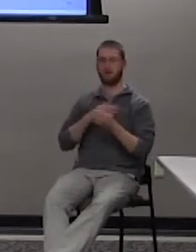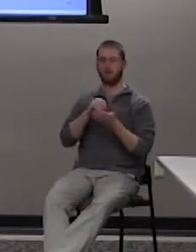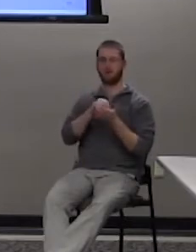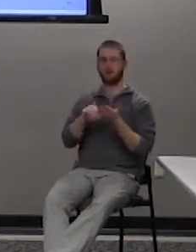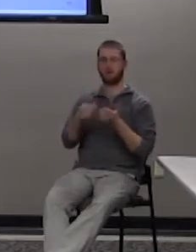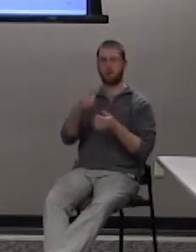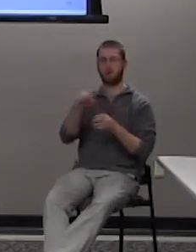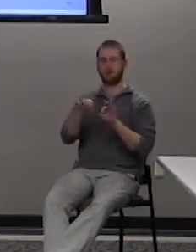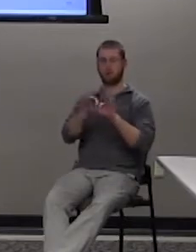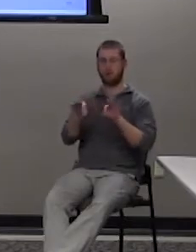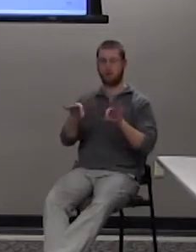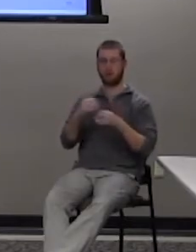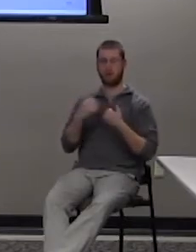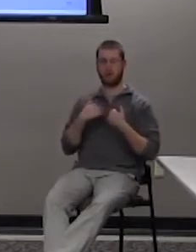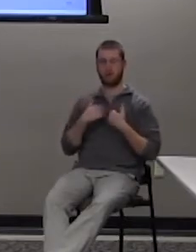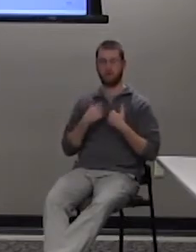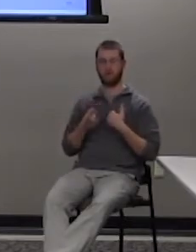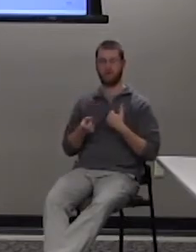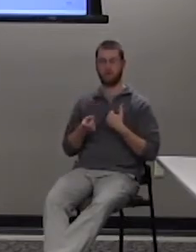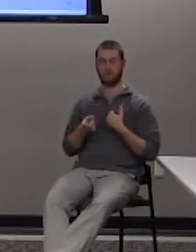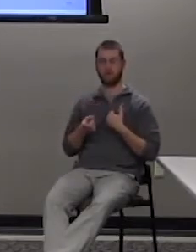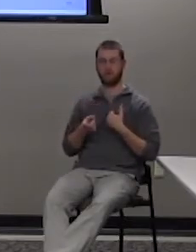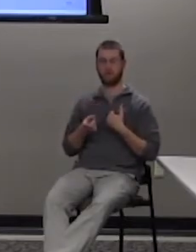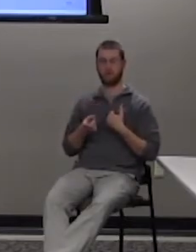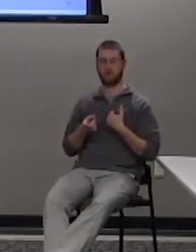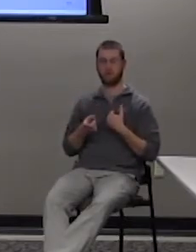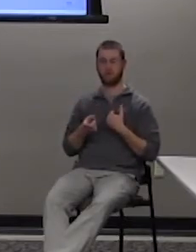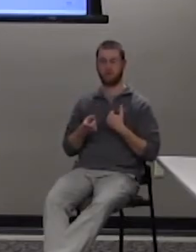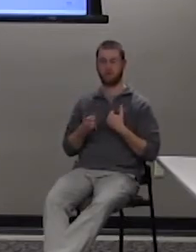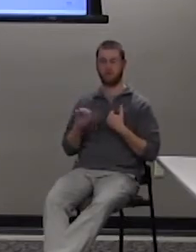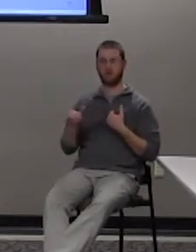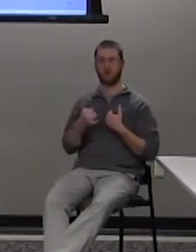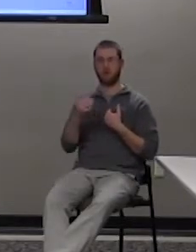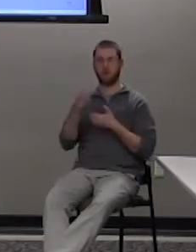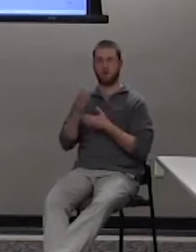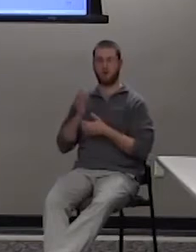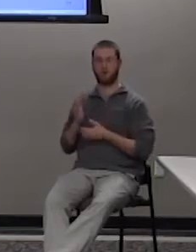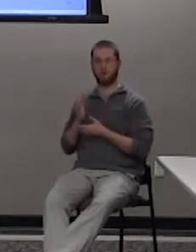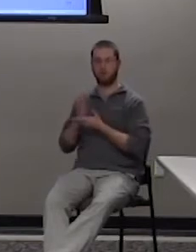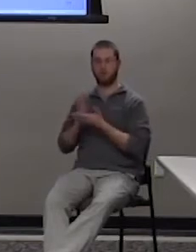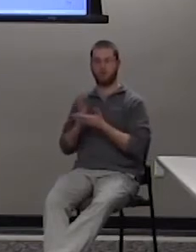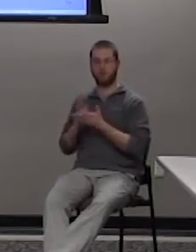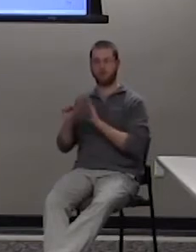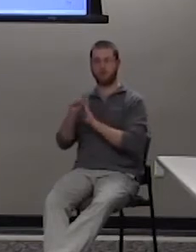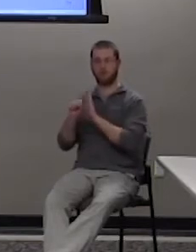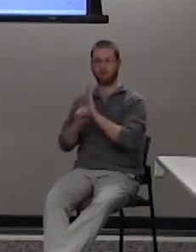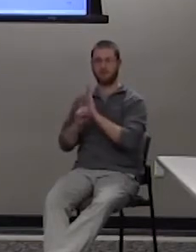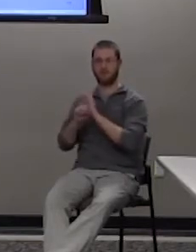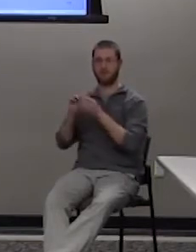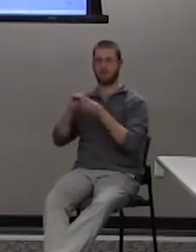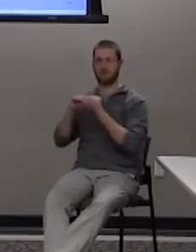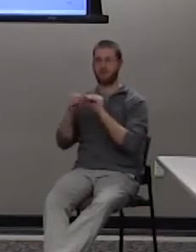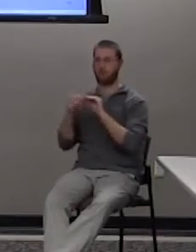school diplomas. But the sidebar to that is that the state that is number